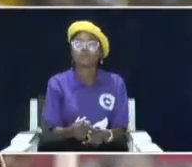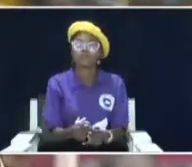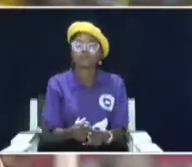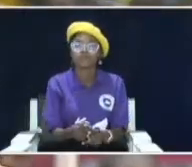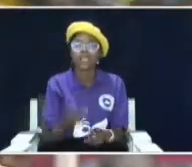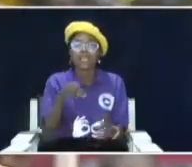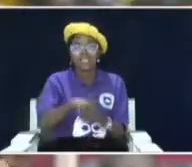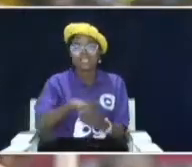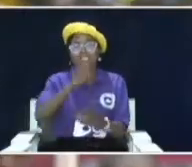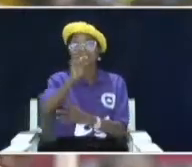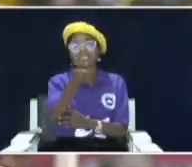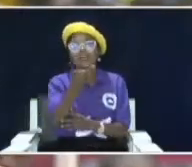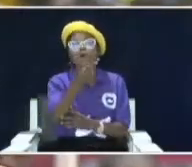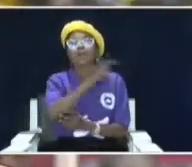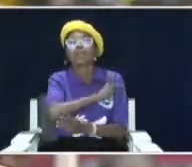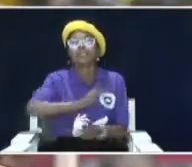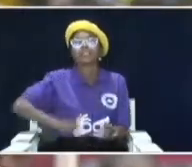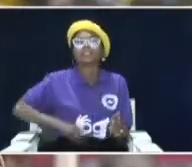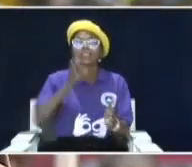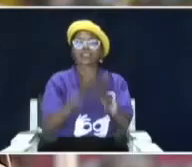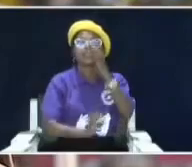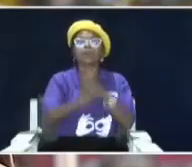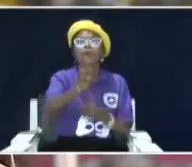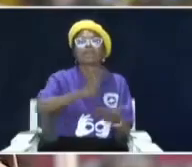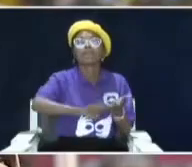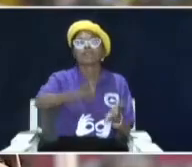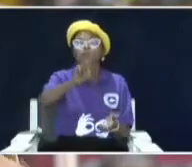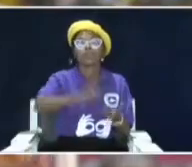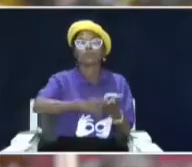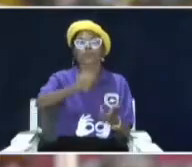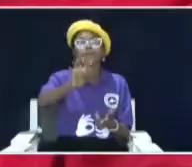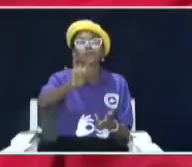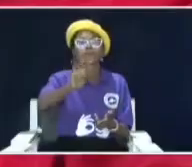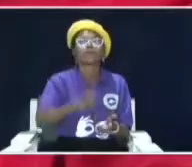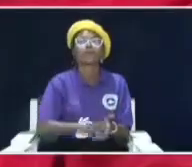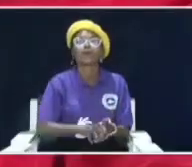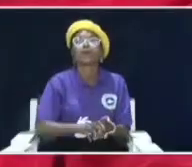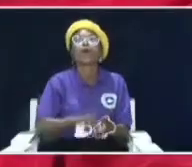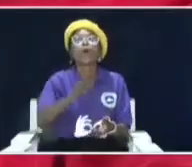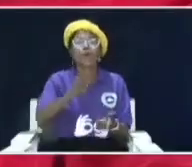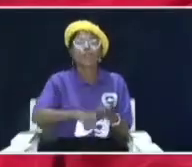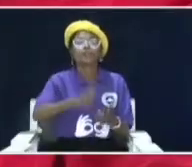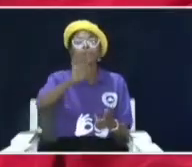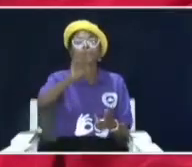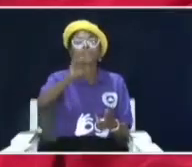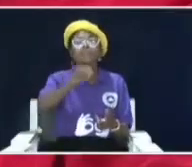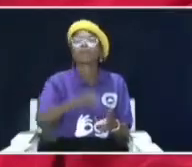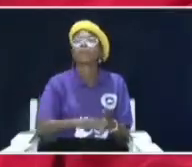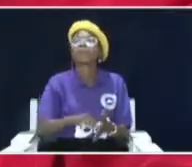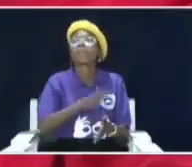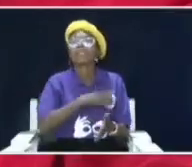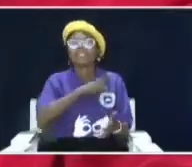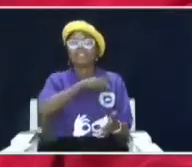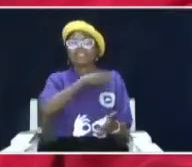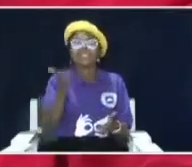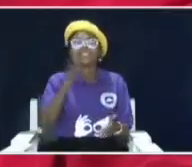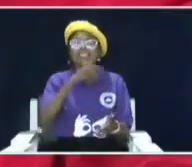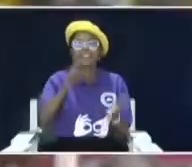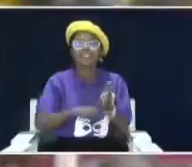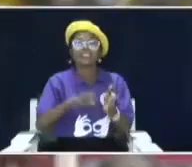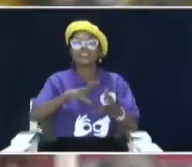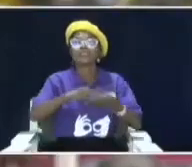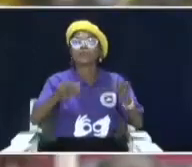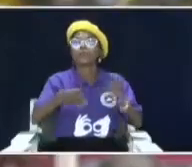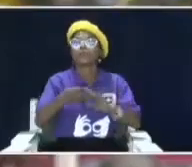In 2 Kings chapter 1, verse 1 to 14, 2 Kings 1, 1 to 14, there's this story of